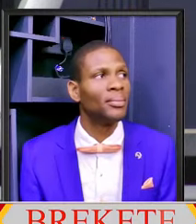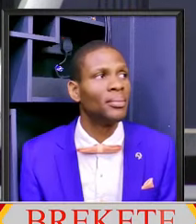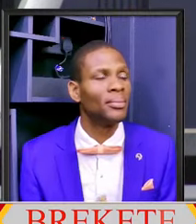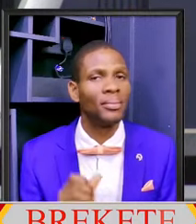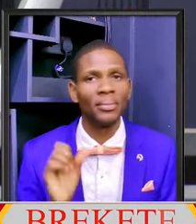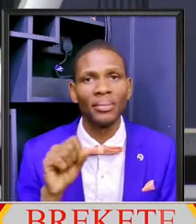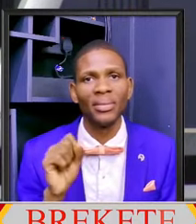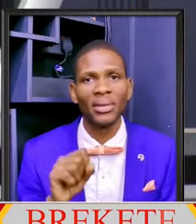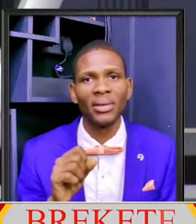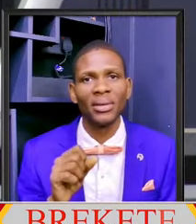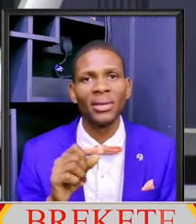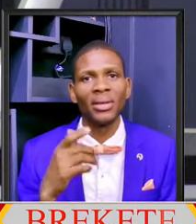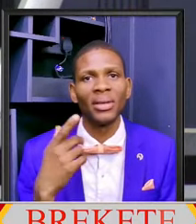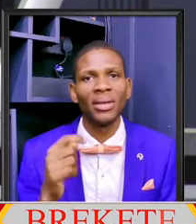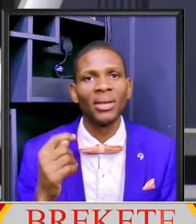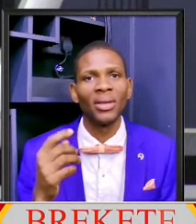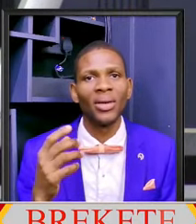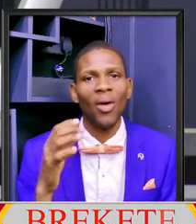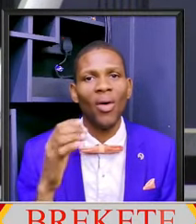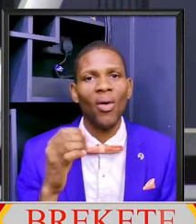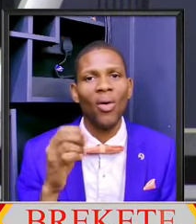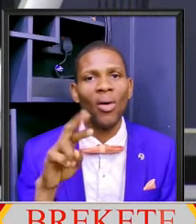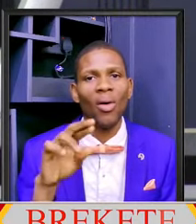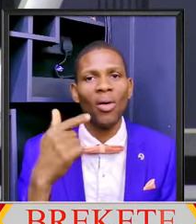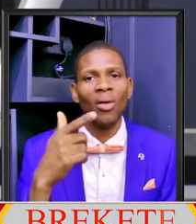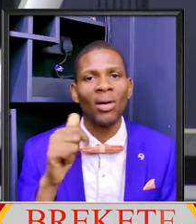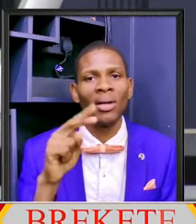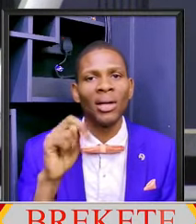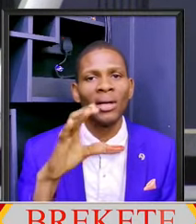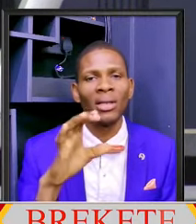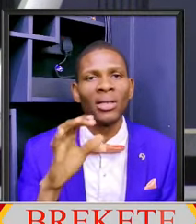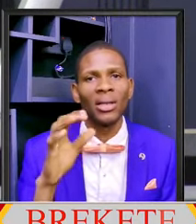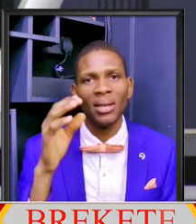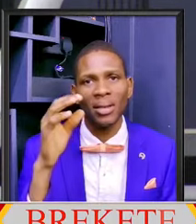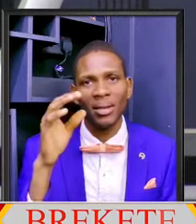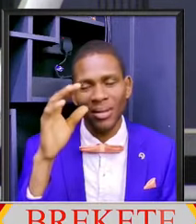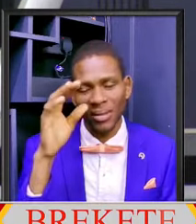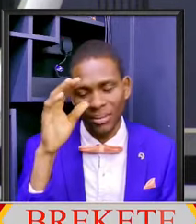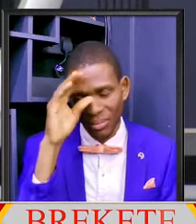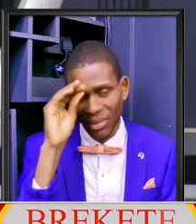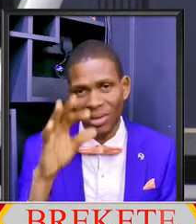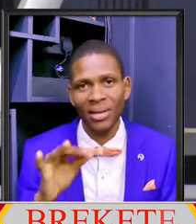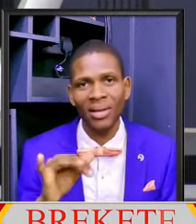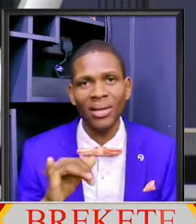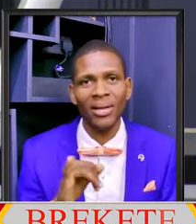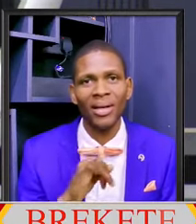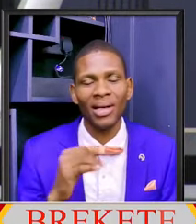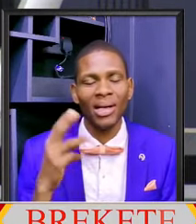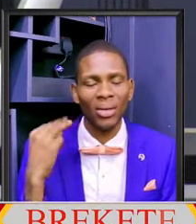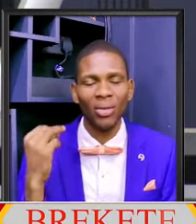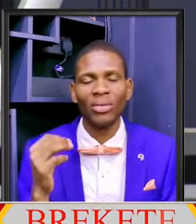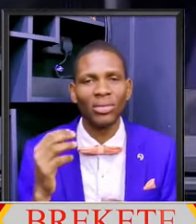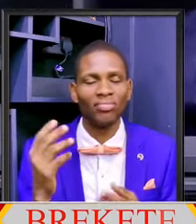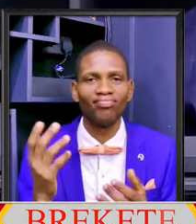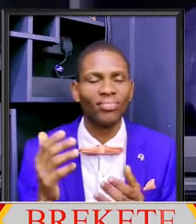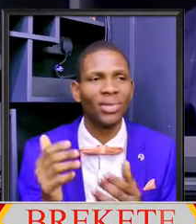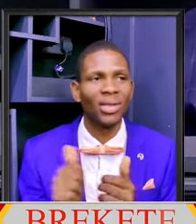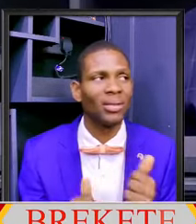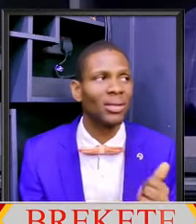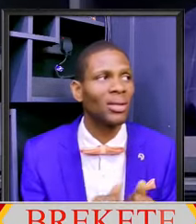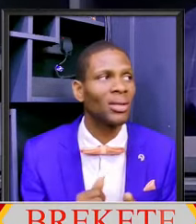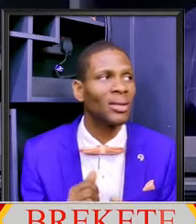Yes, sir. The organic man. People don't miss you tire for very a studio. Shocking. Yes, I was unavoidably out of time.